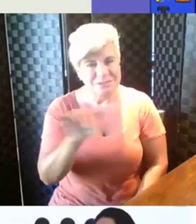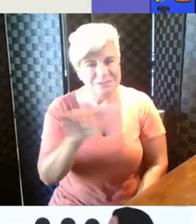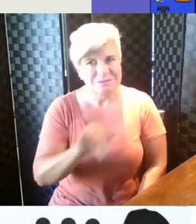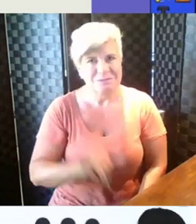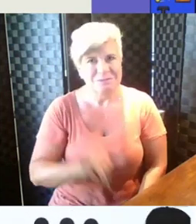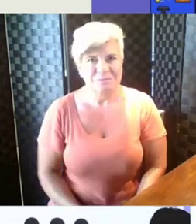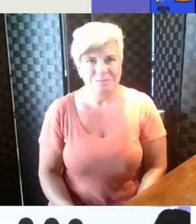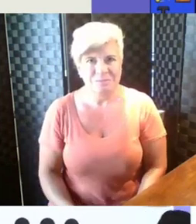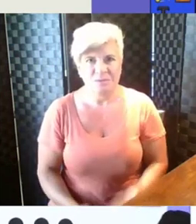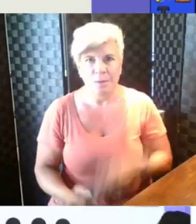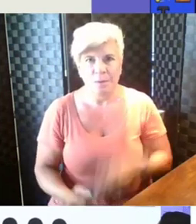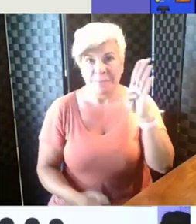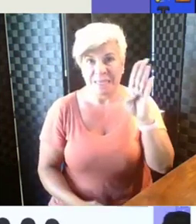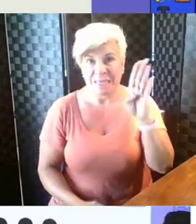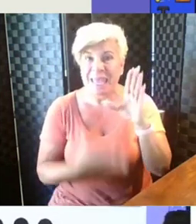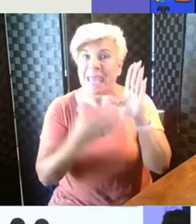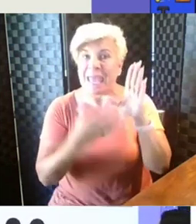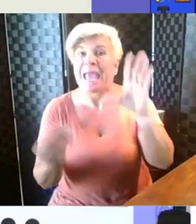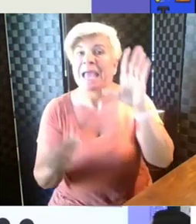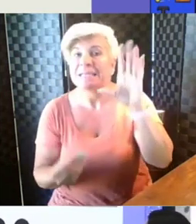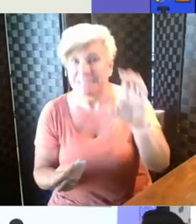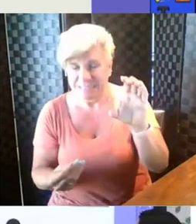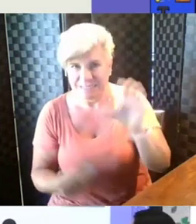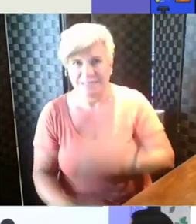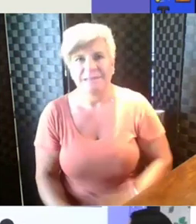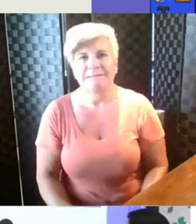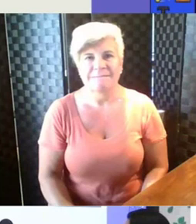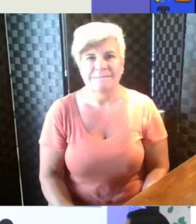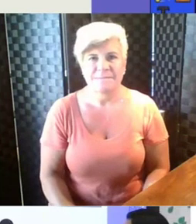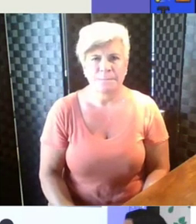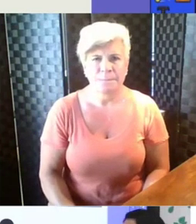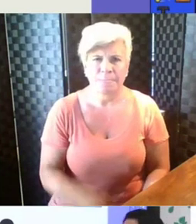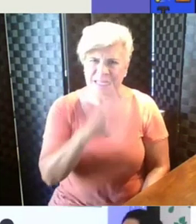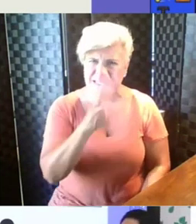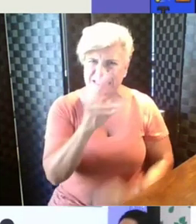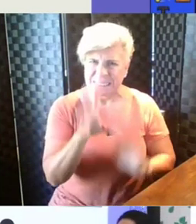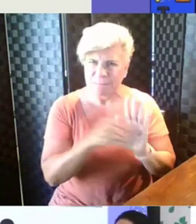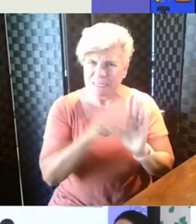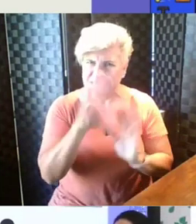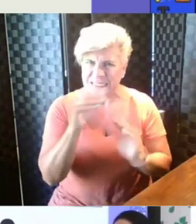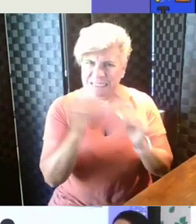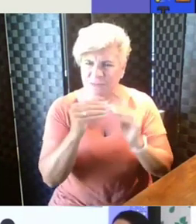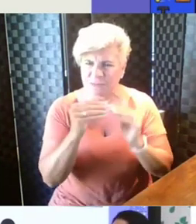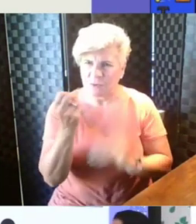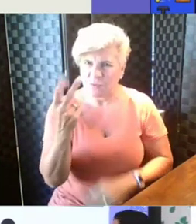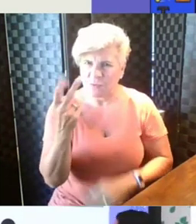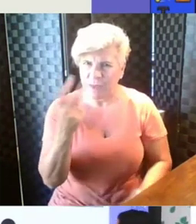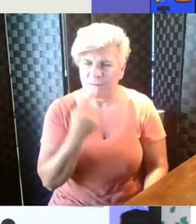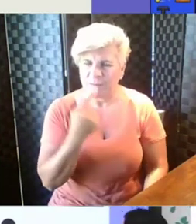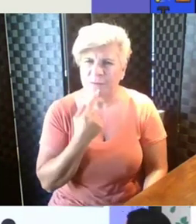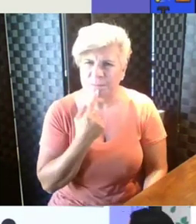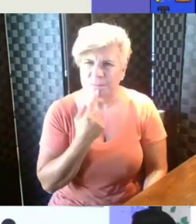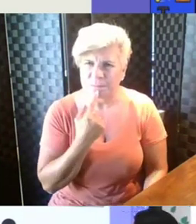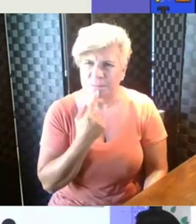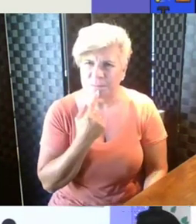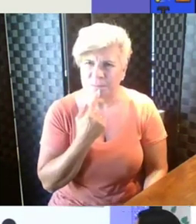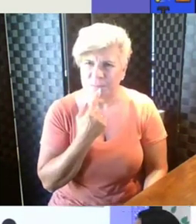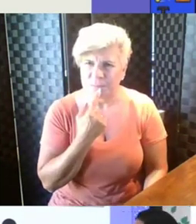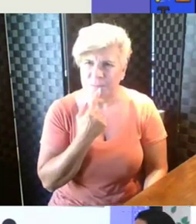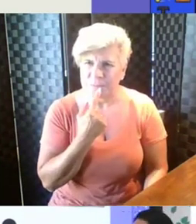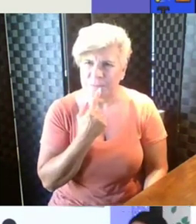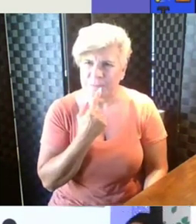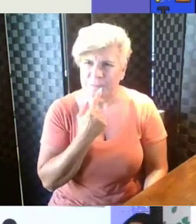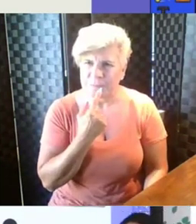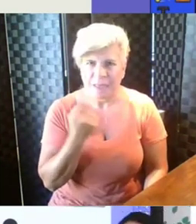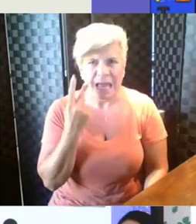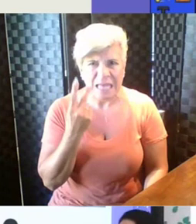equal, that would represent the array. What about 6 plus 6 equals 12? I've seen a